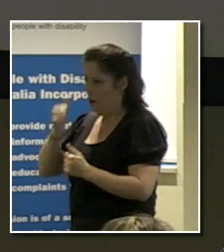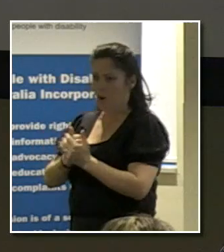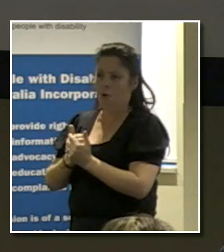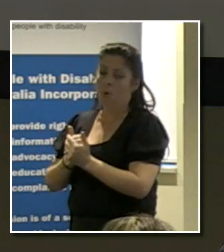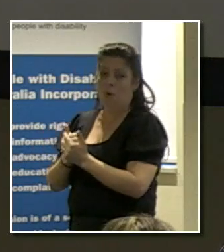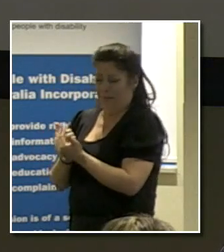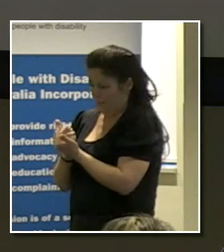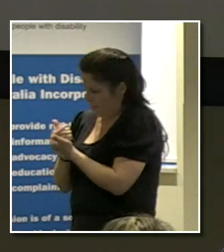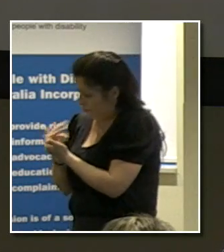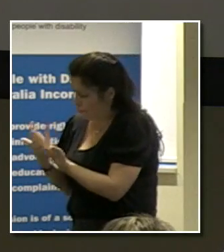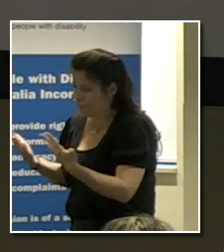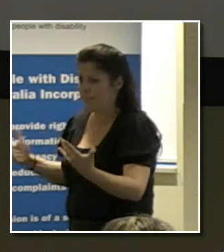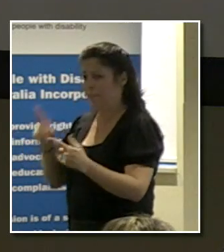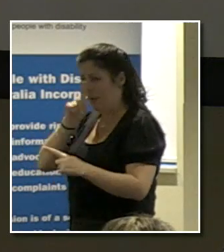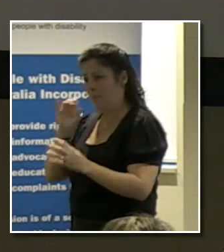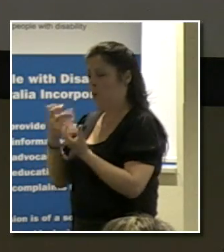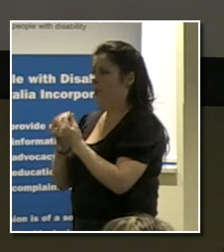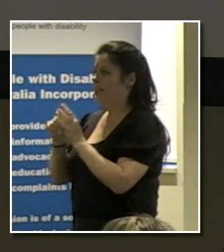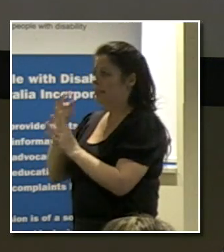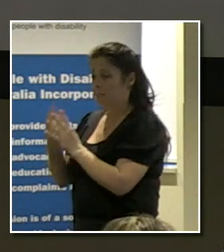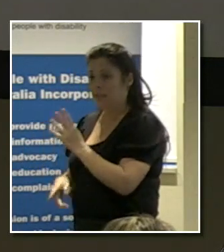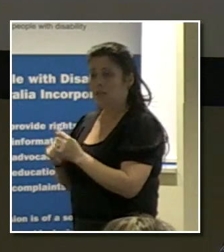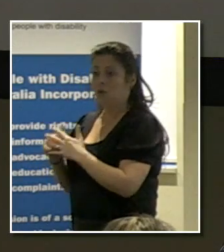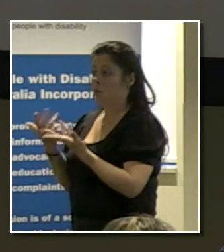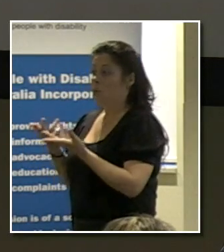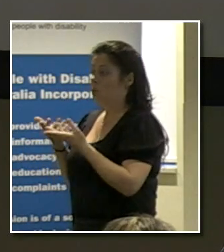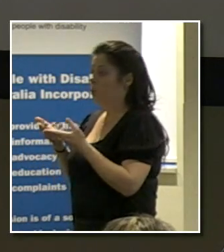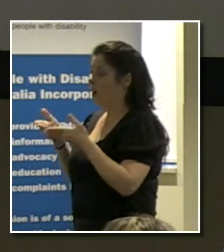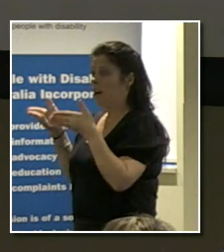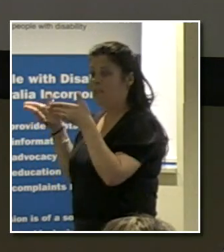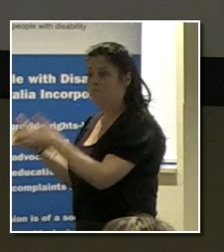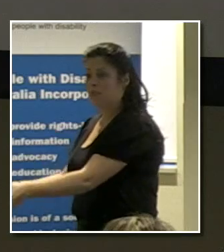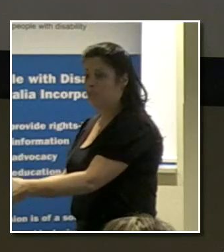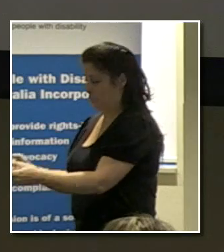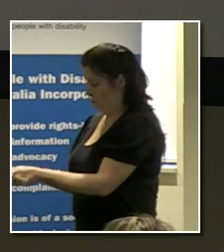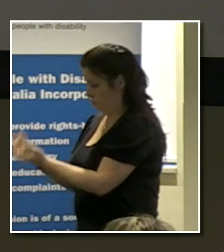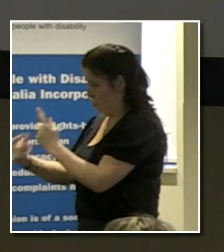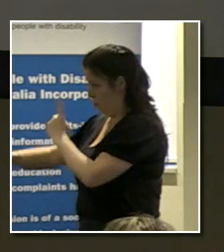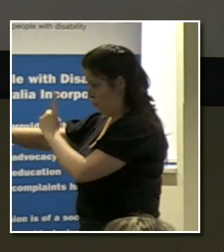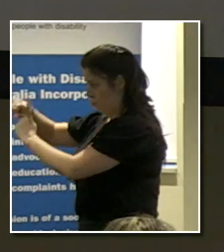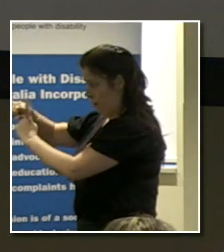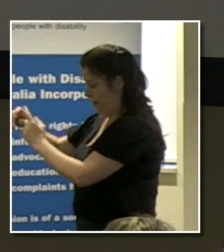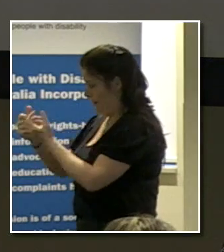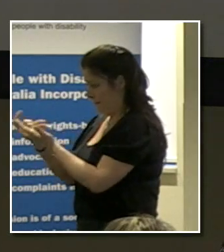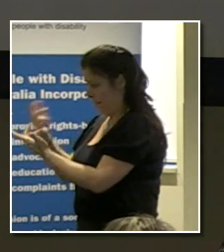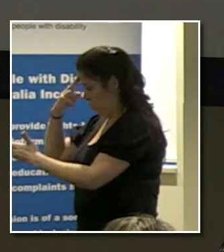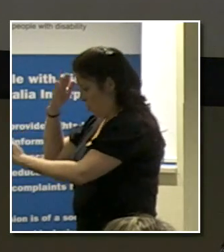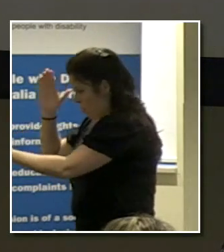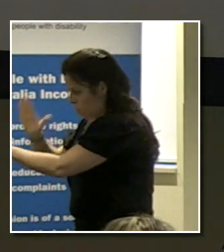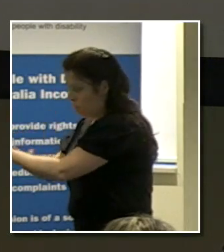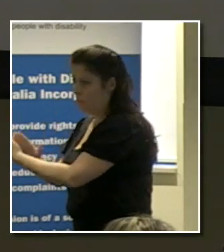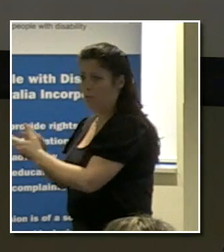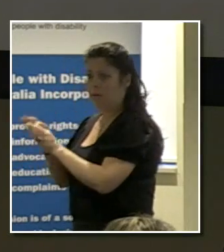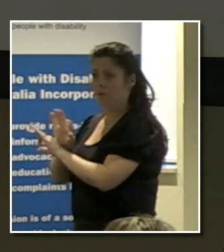disabled forebears lie in unknown places with no graves to mark them, no words said over their